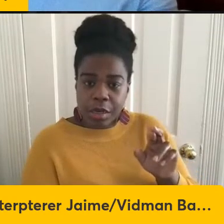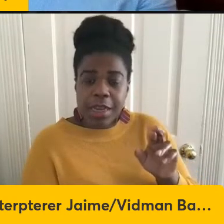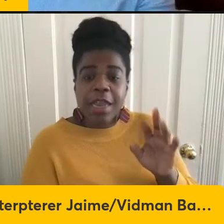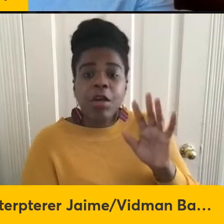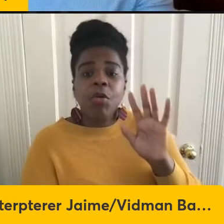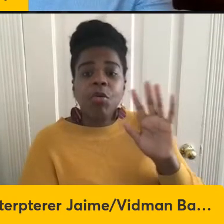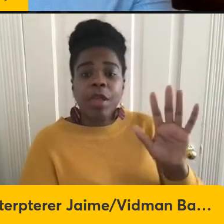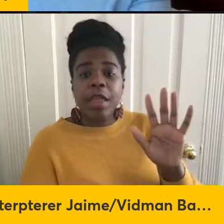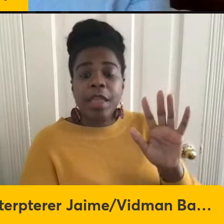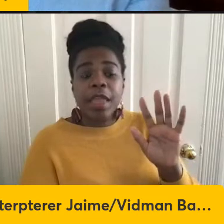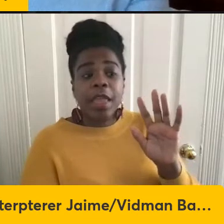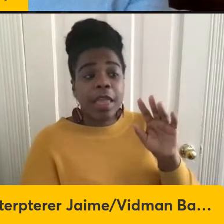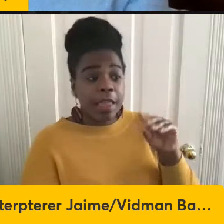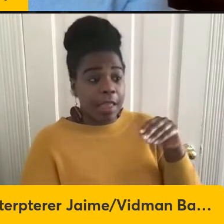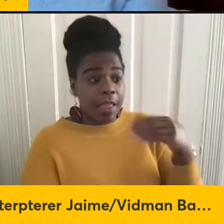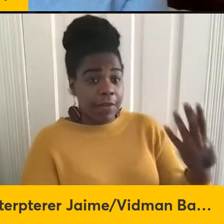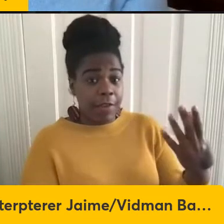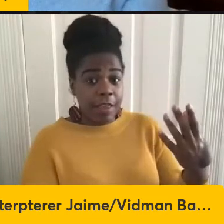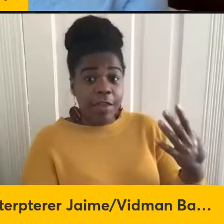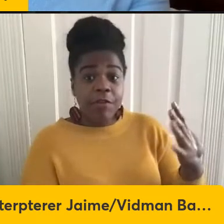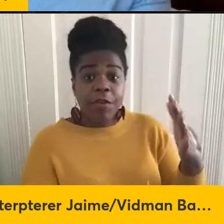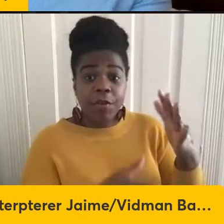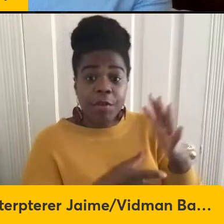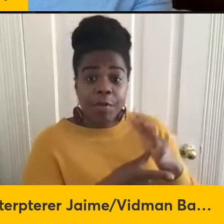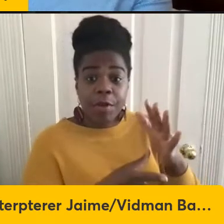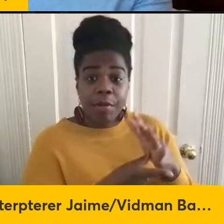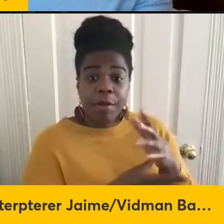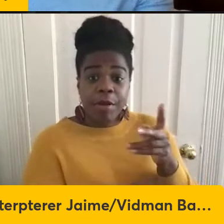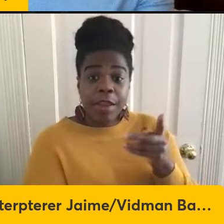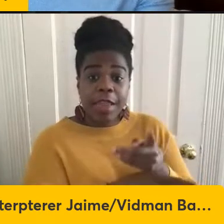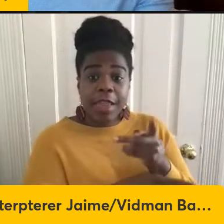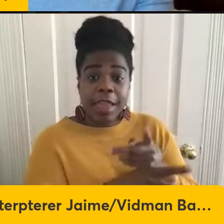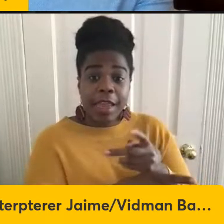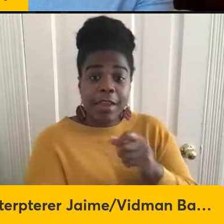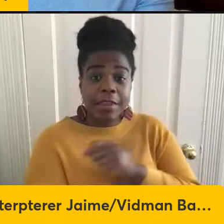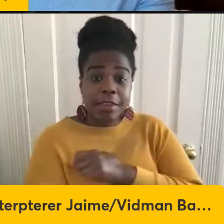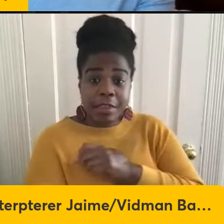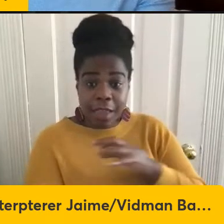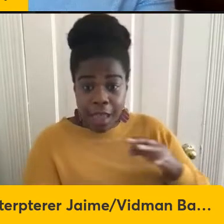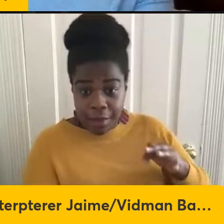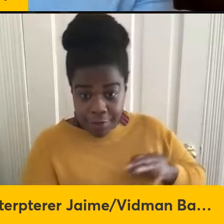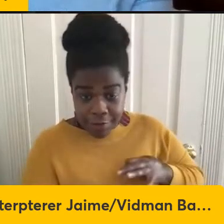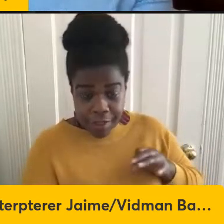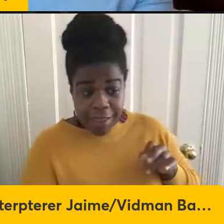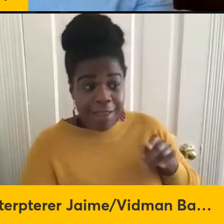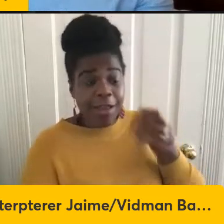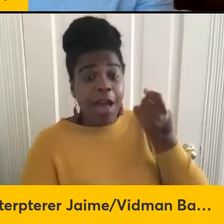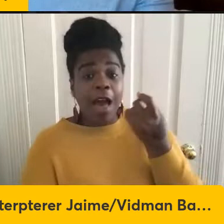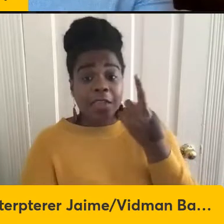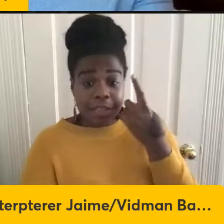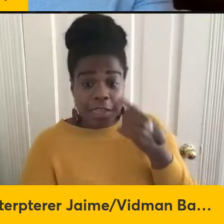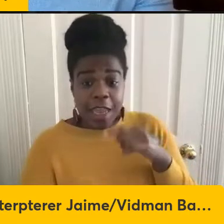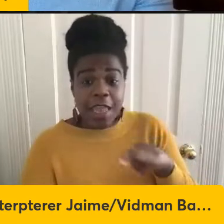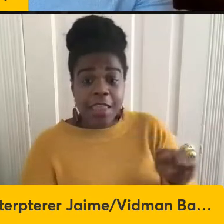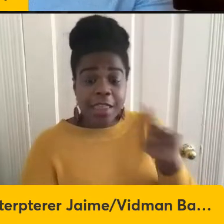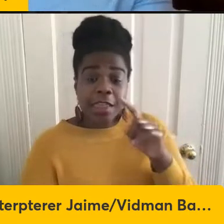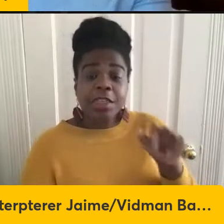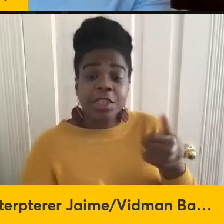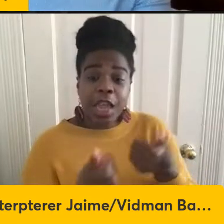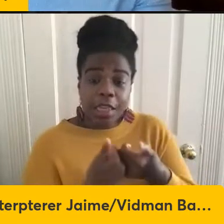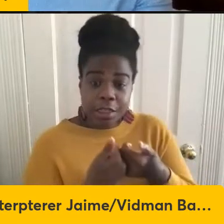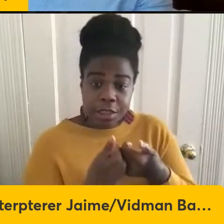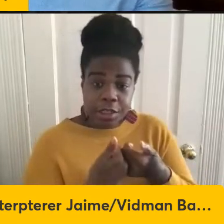our GPs, our primary care staff, to be able to understand some of those challenges that we face